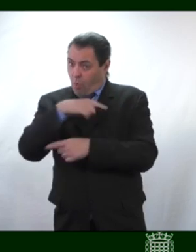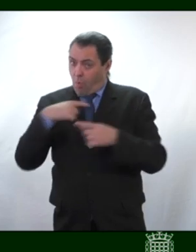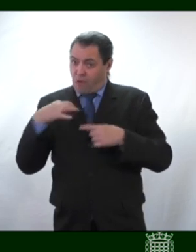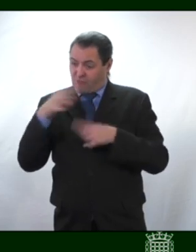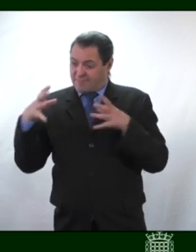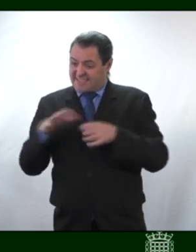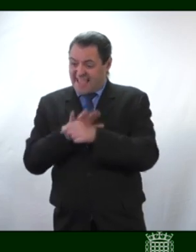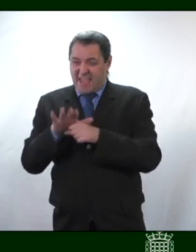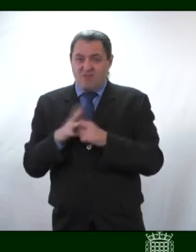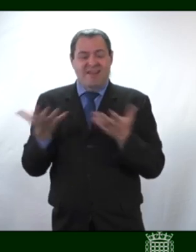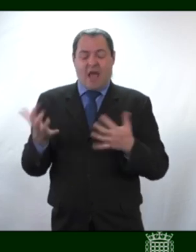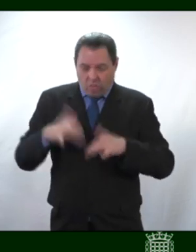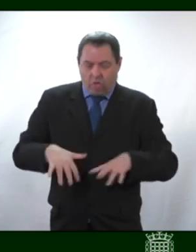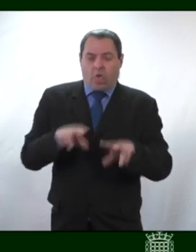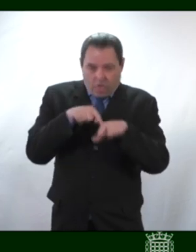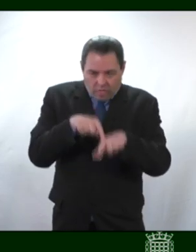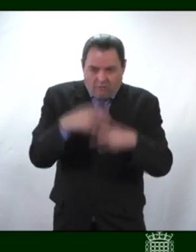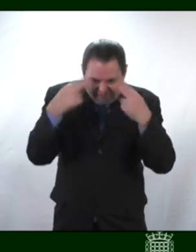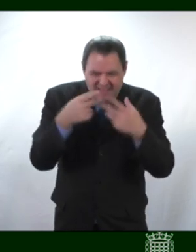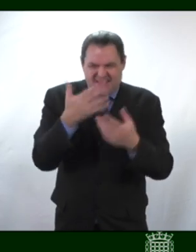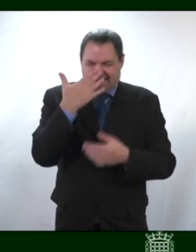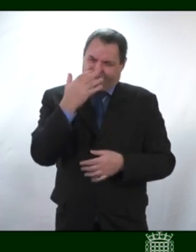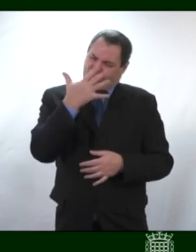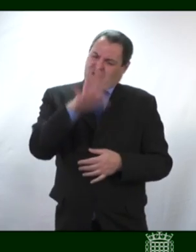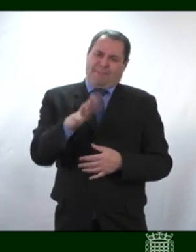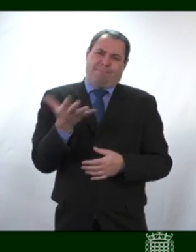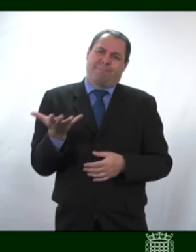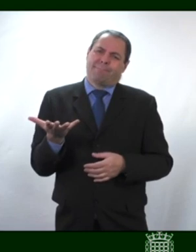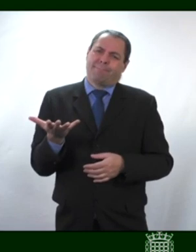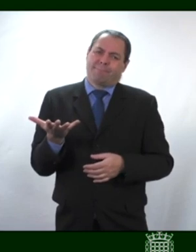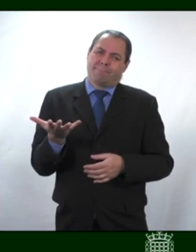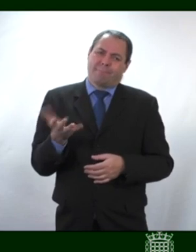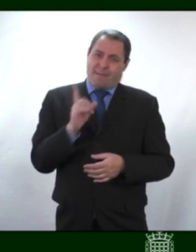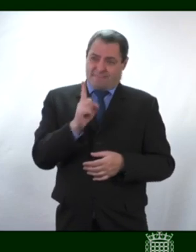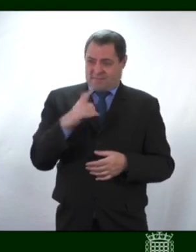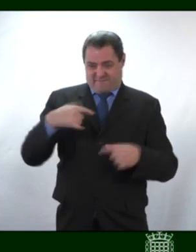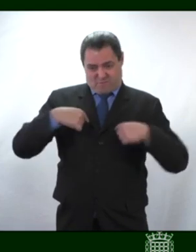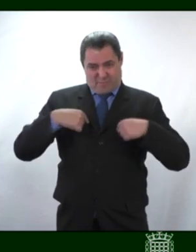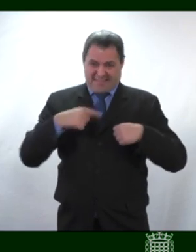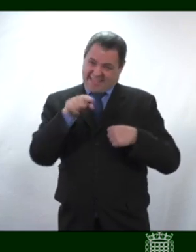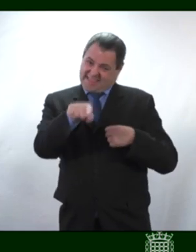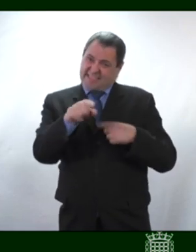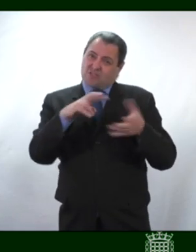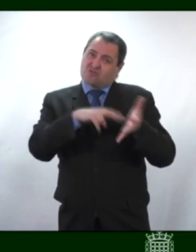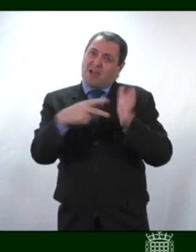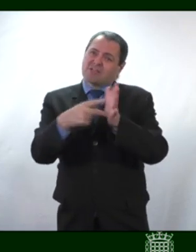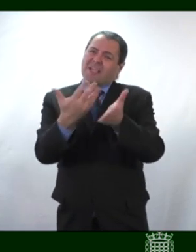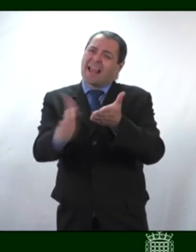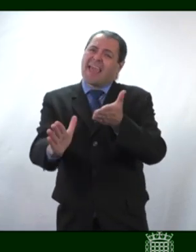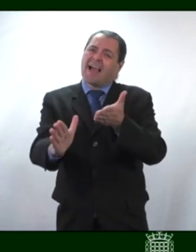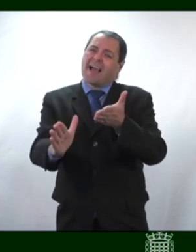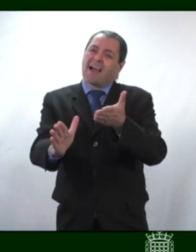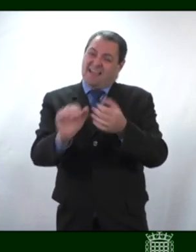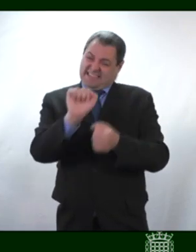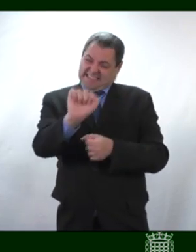should collapse like they appear to be doing today. But doesn't it say everything about this government that they should believe £7,000